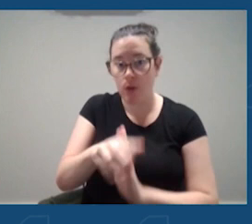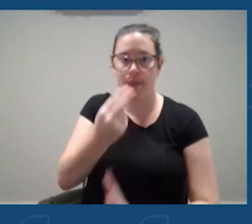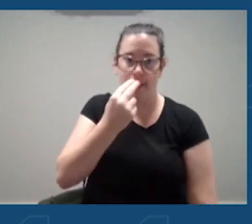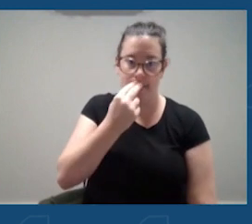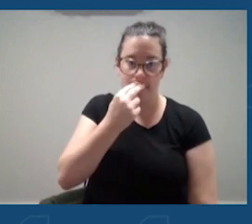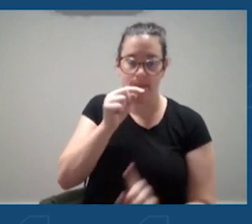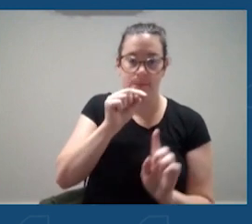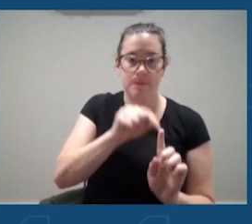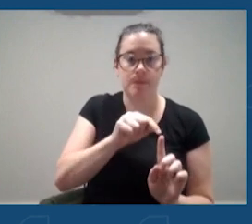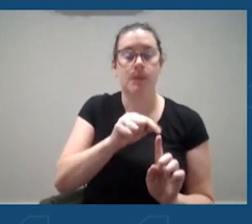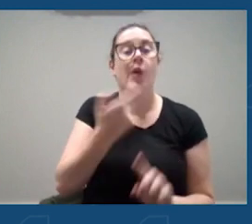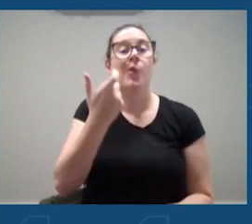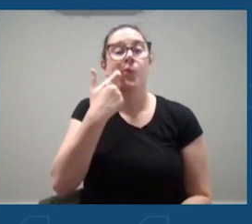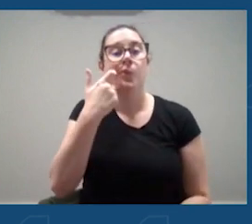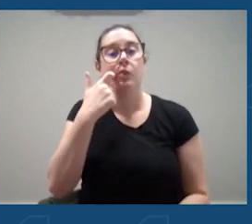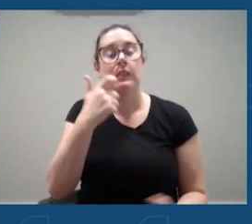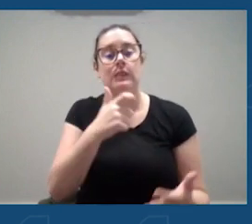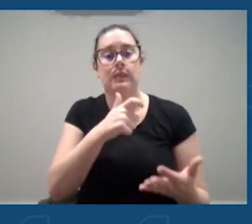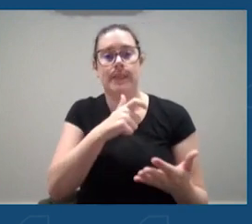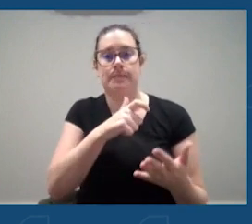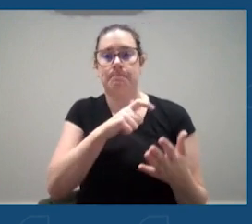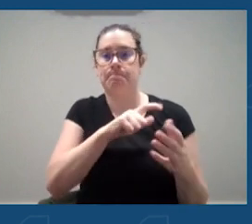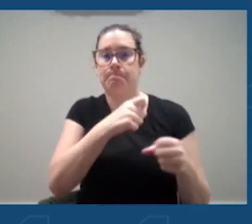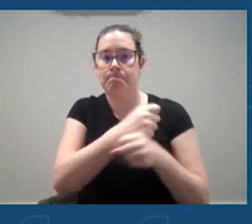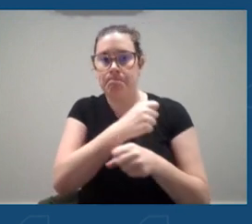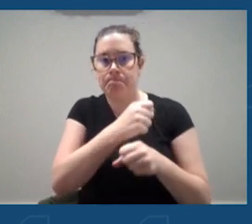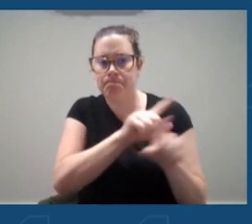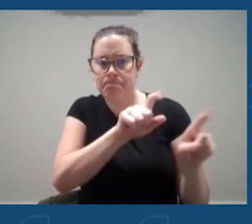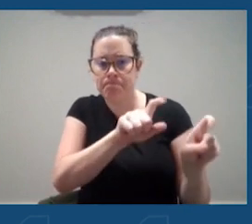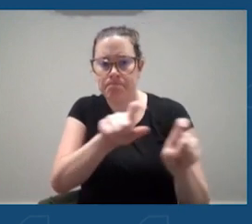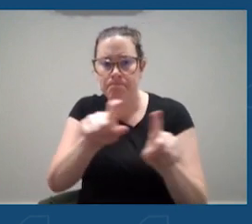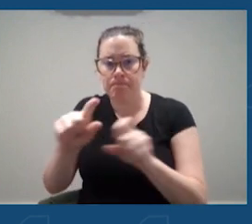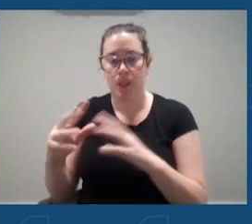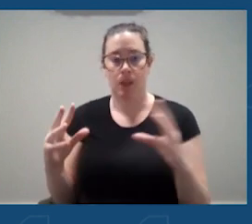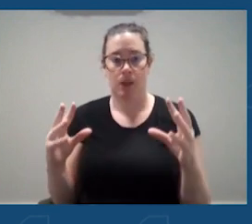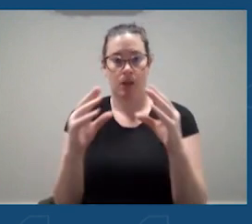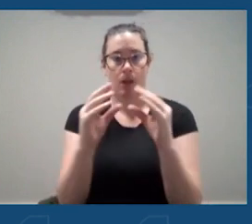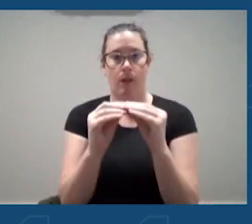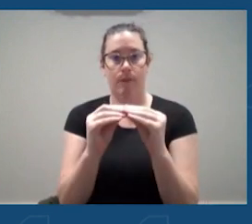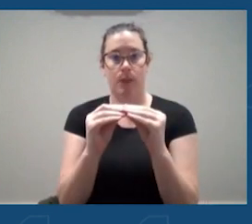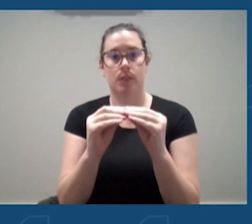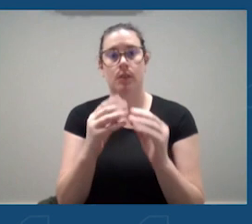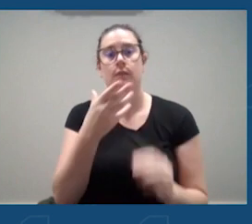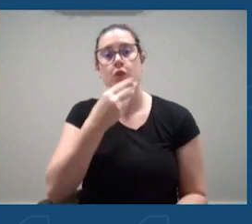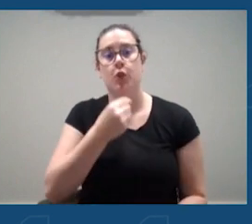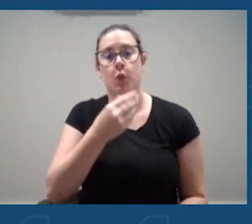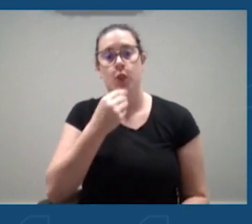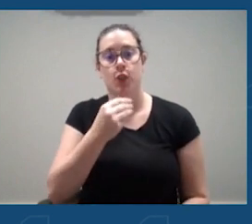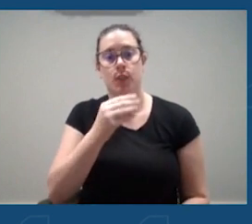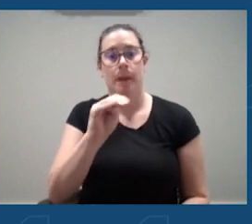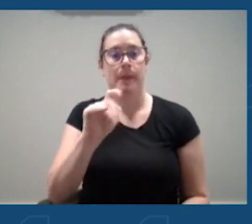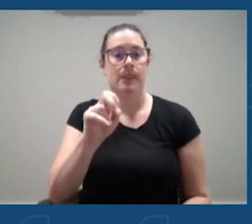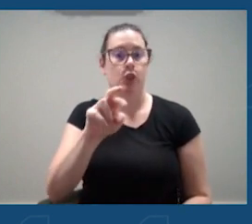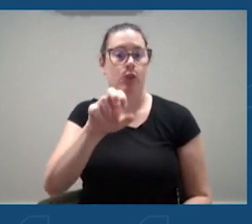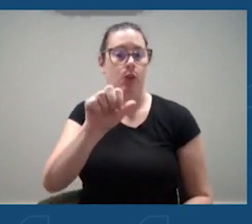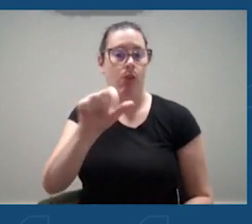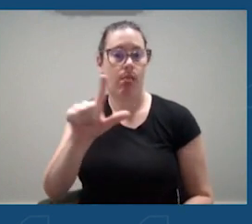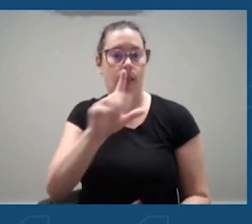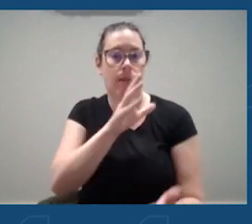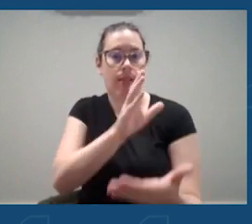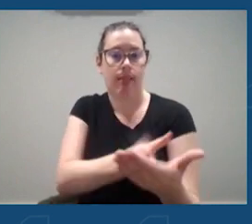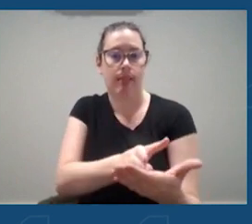A recent study by the Conference on Jewish Material Claims against Germany laid out